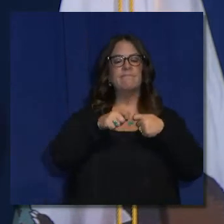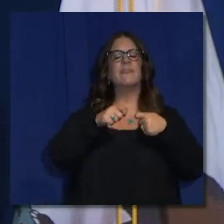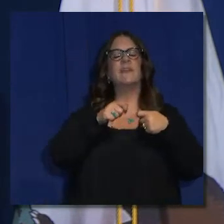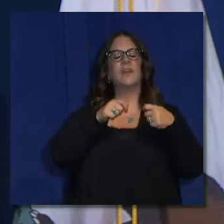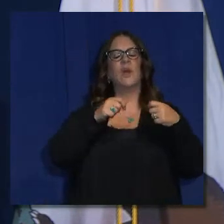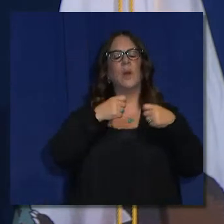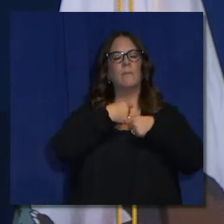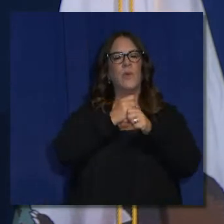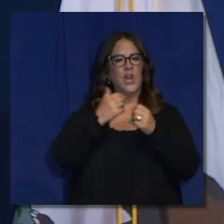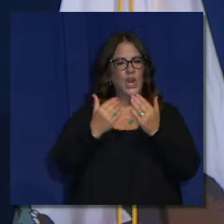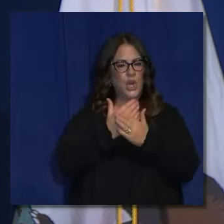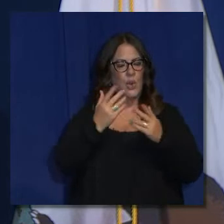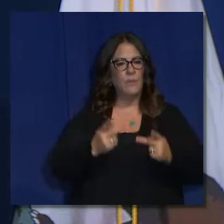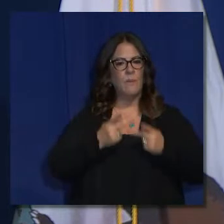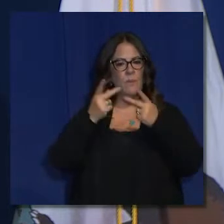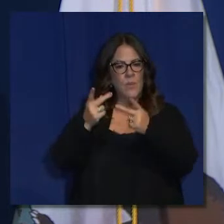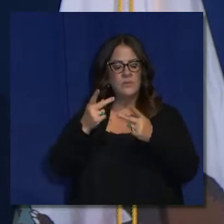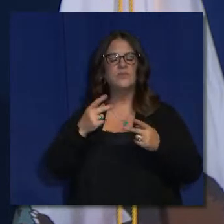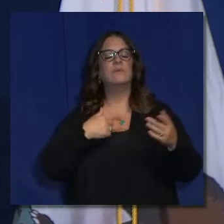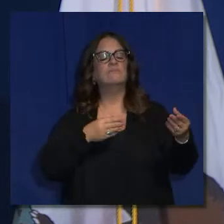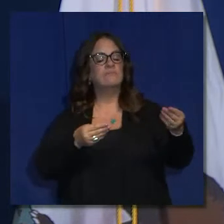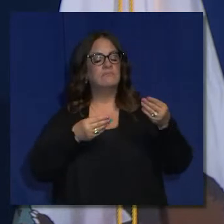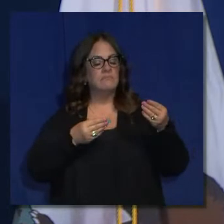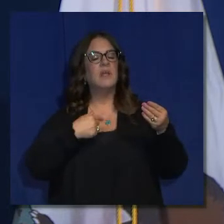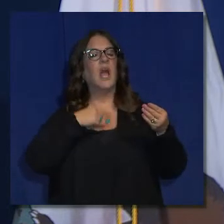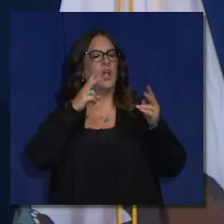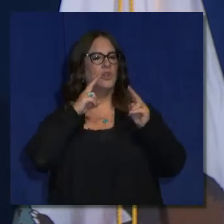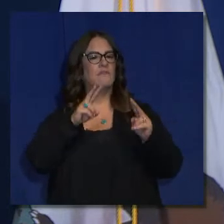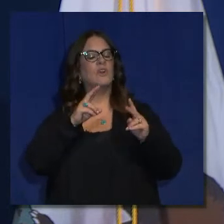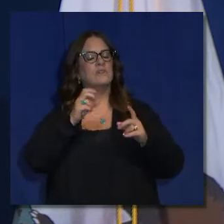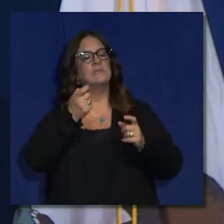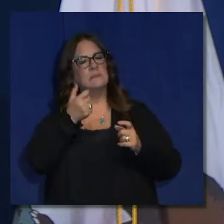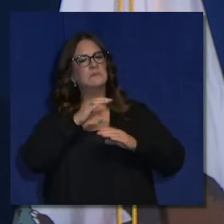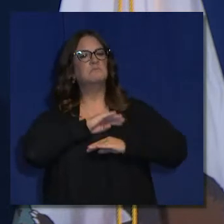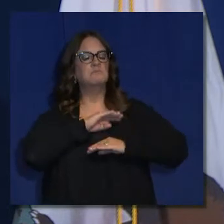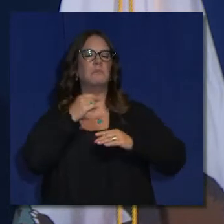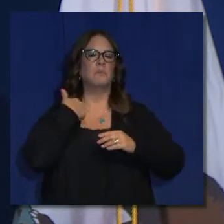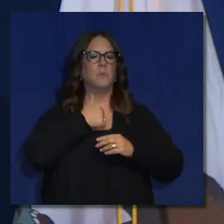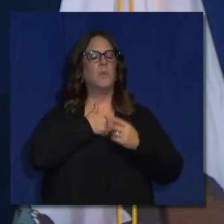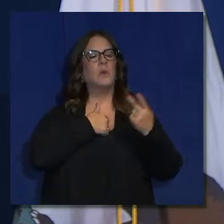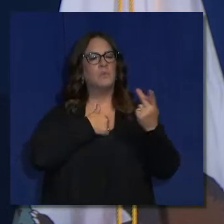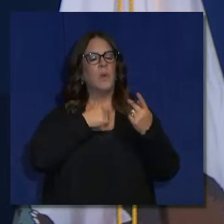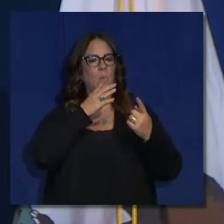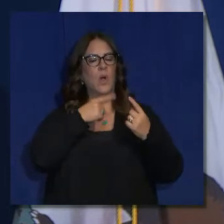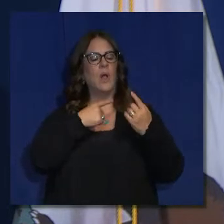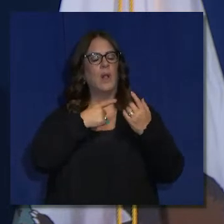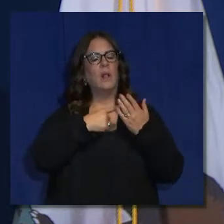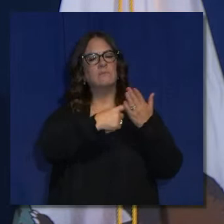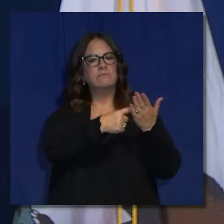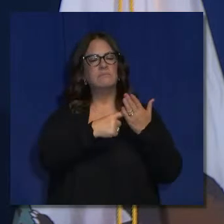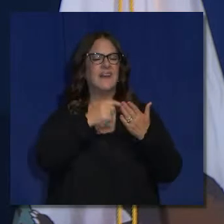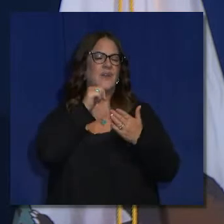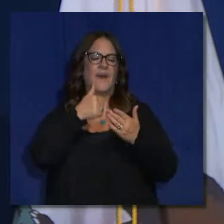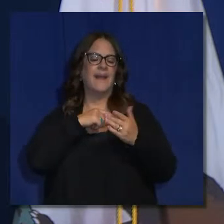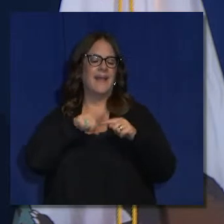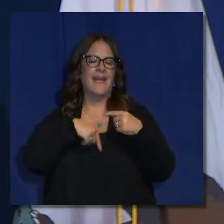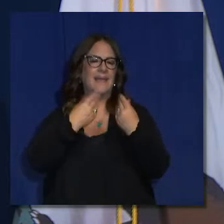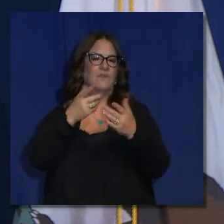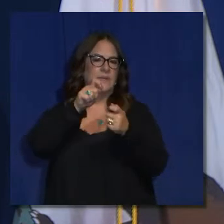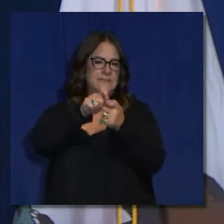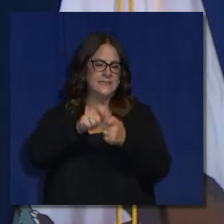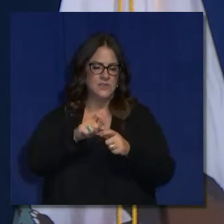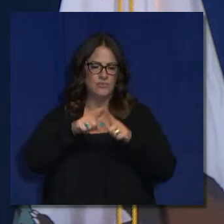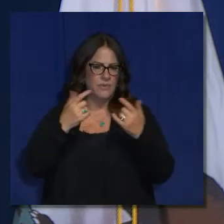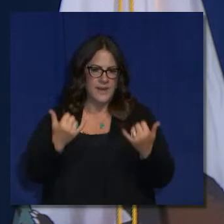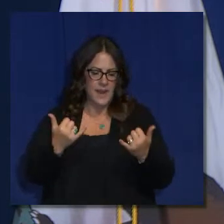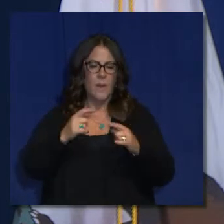new proposal and plan, and we look forward to dialoguing across the spectrum. And without getting into the details, and I appreciate the final